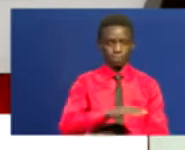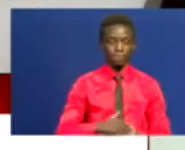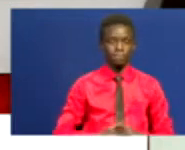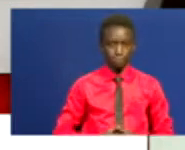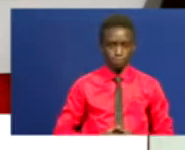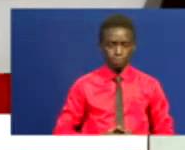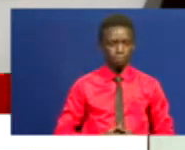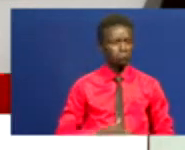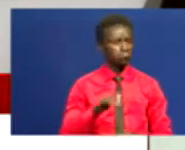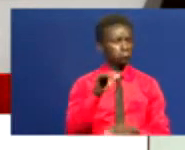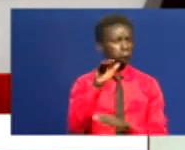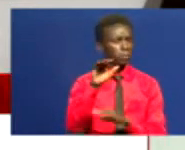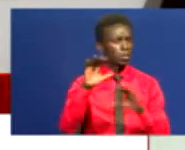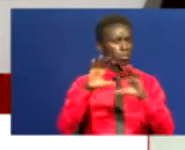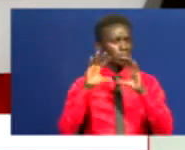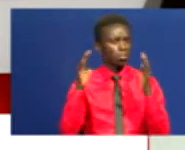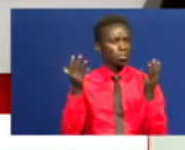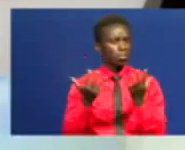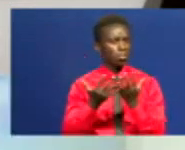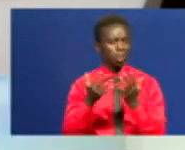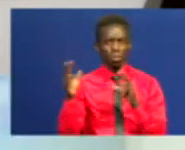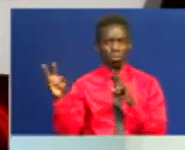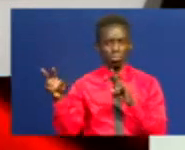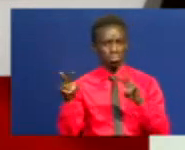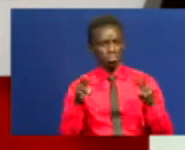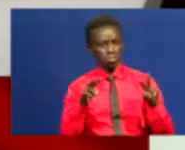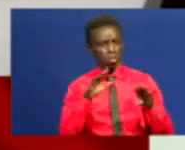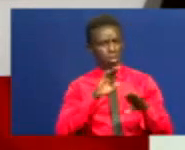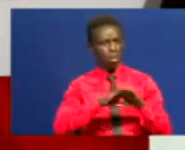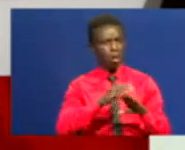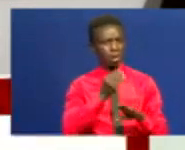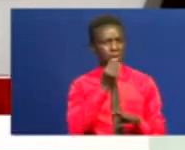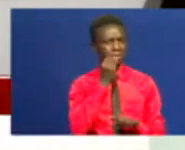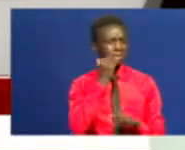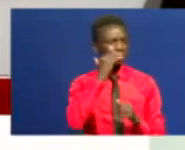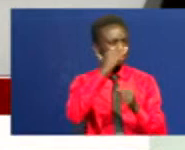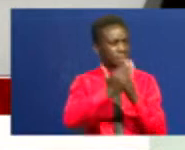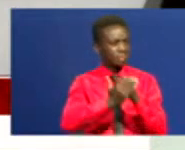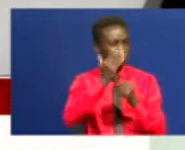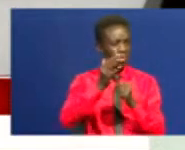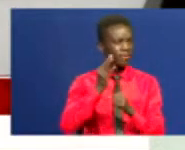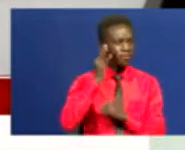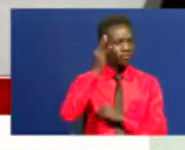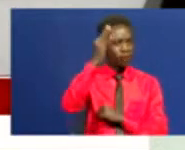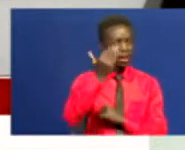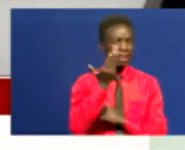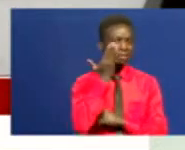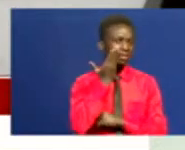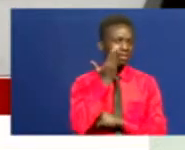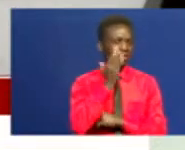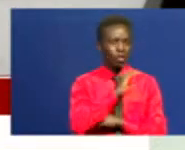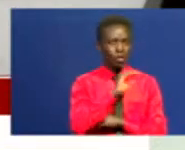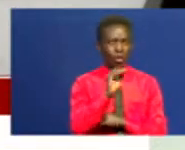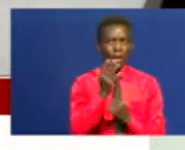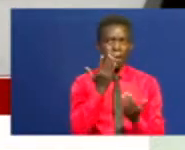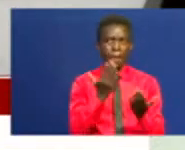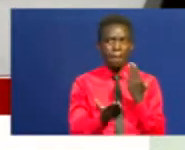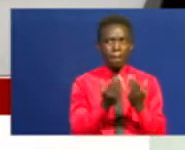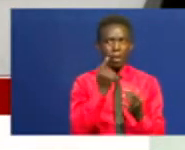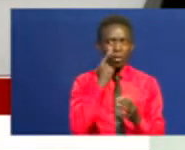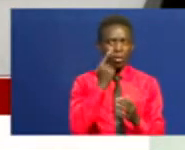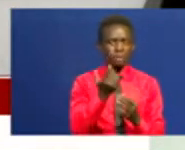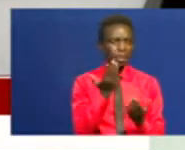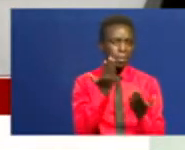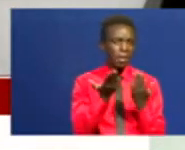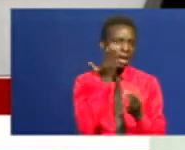Is the world staring at a meatless future? A future where meat will be made in labs and from